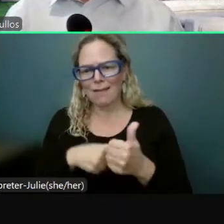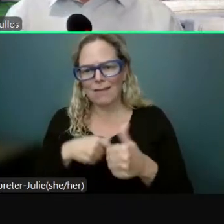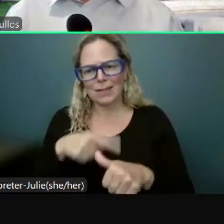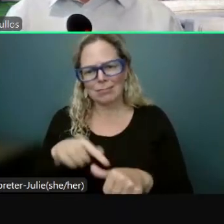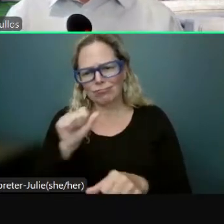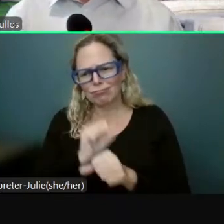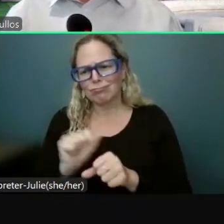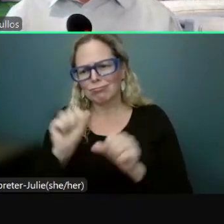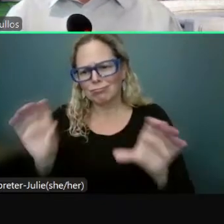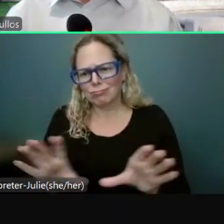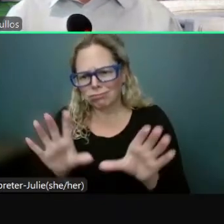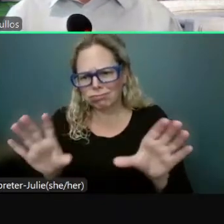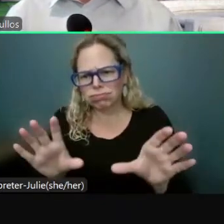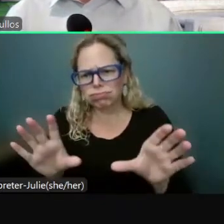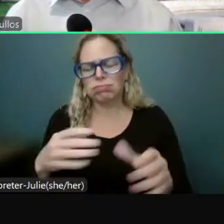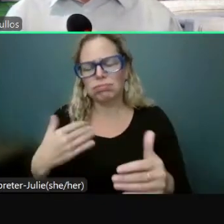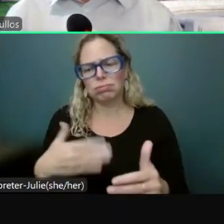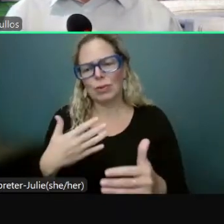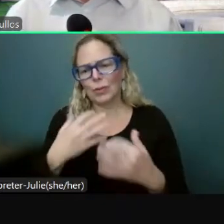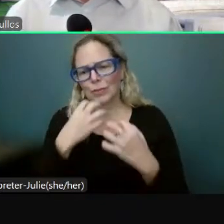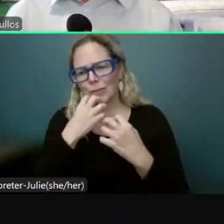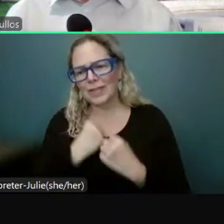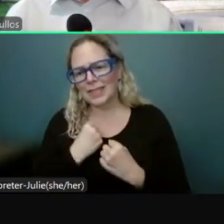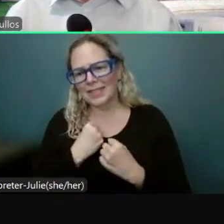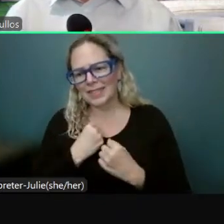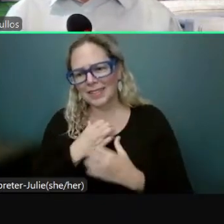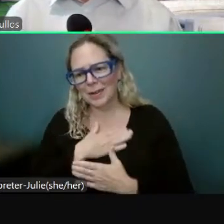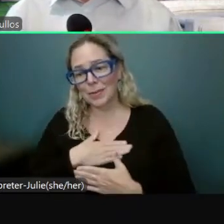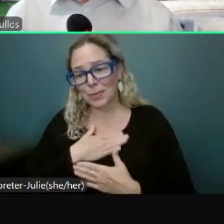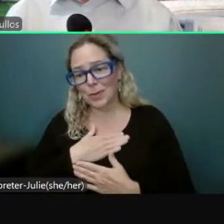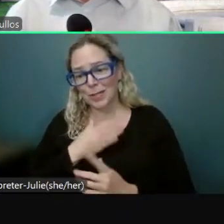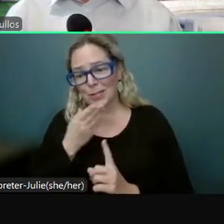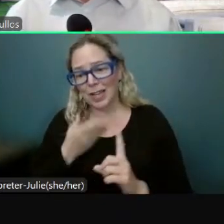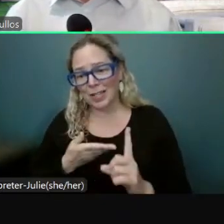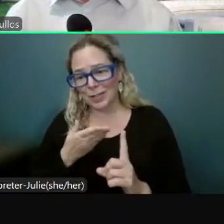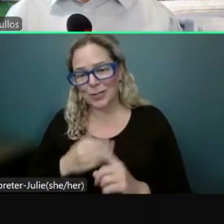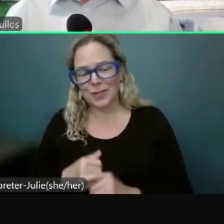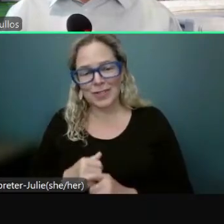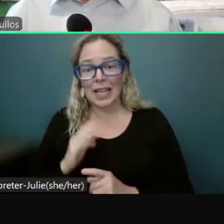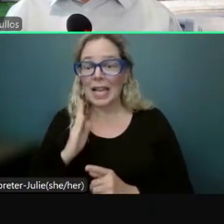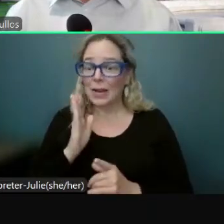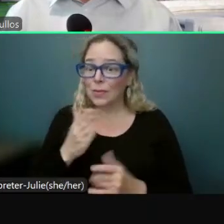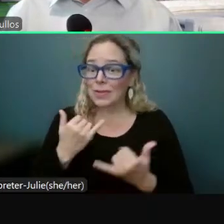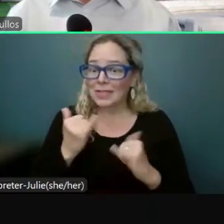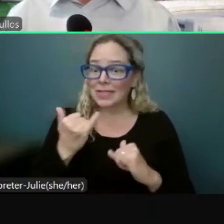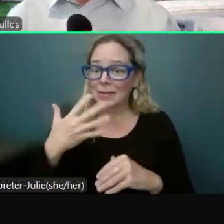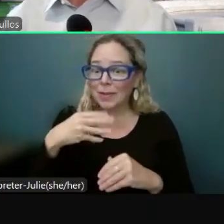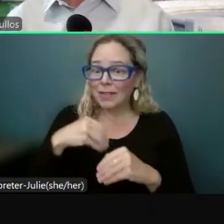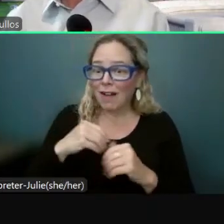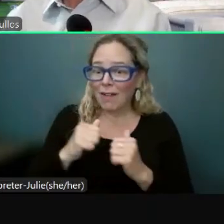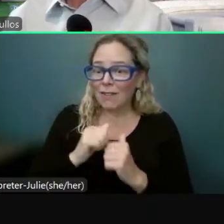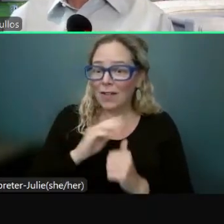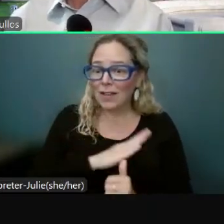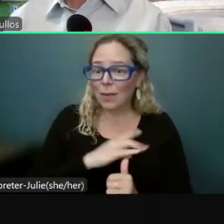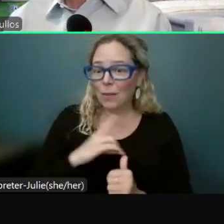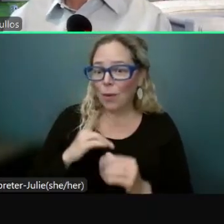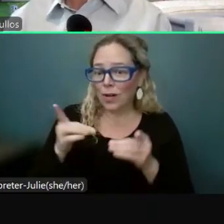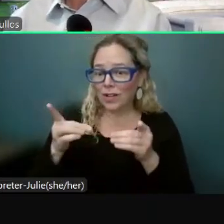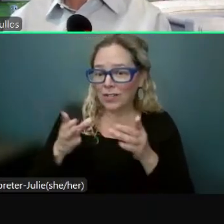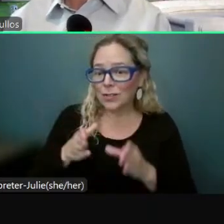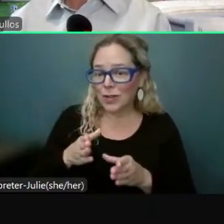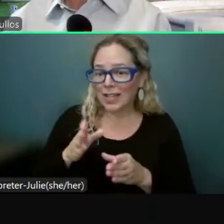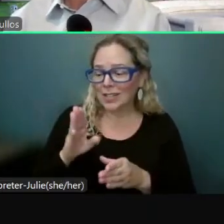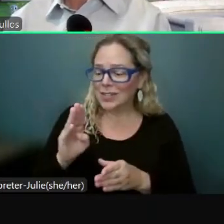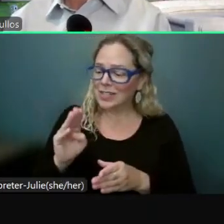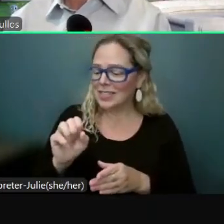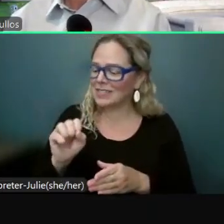and we love and appreciate you. He'll still be on the board of directors of SMATI, I guess,